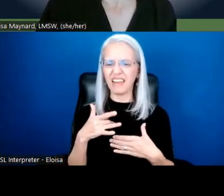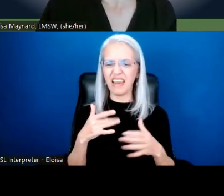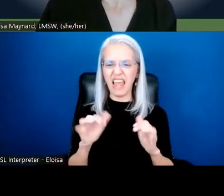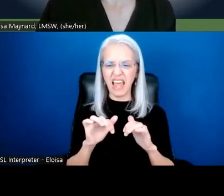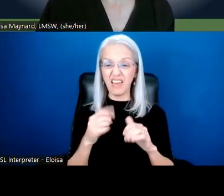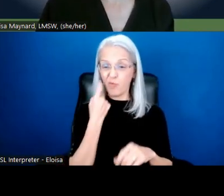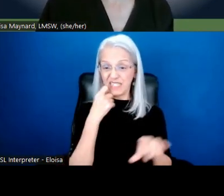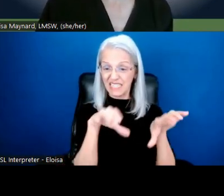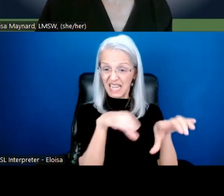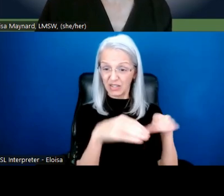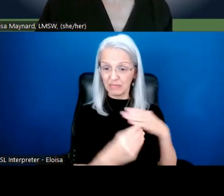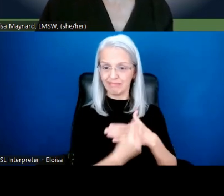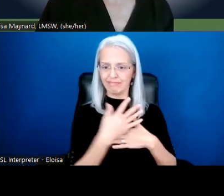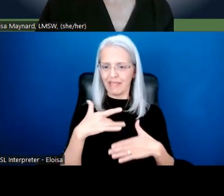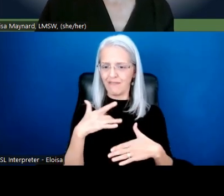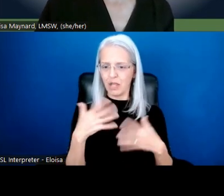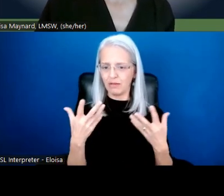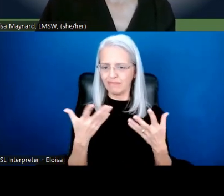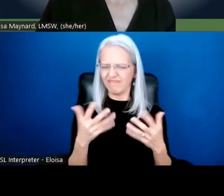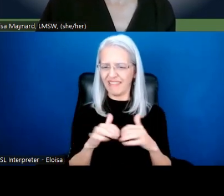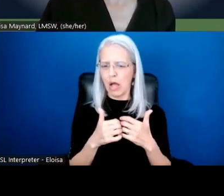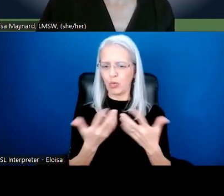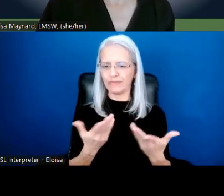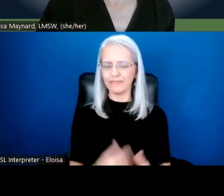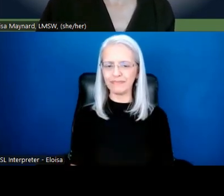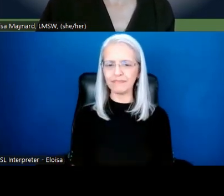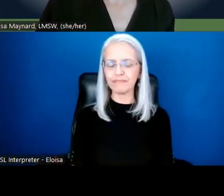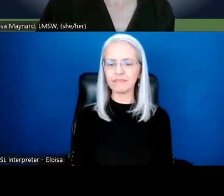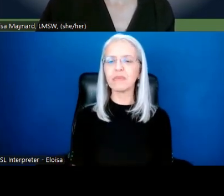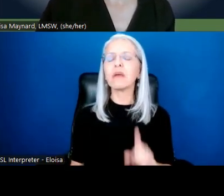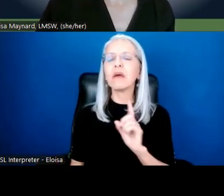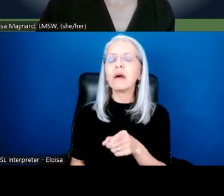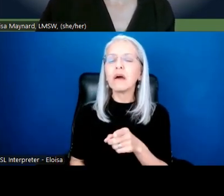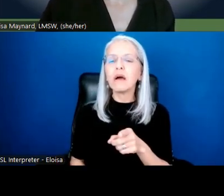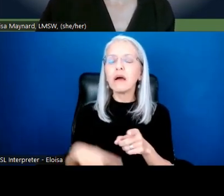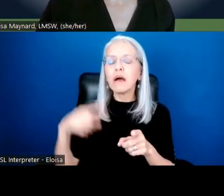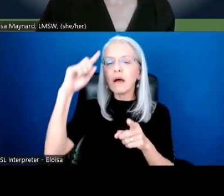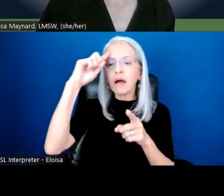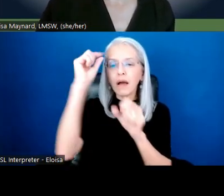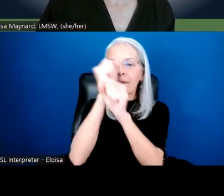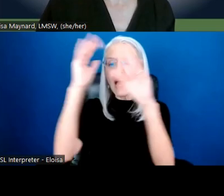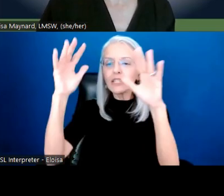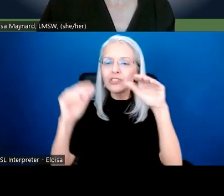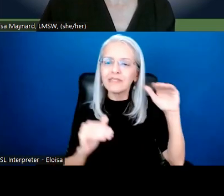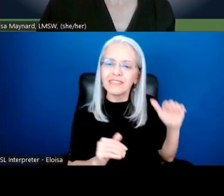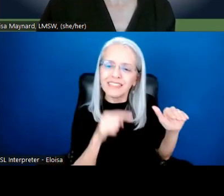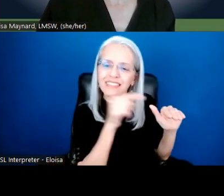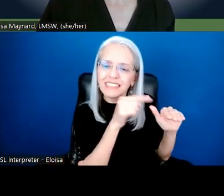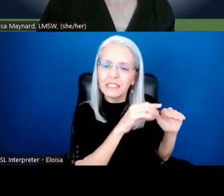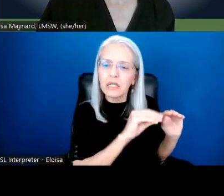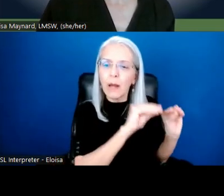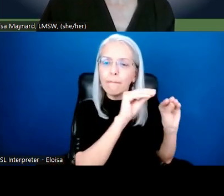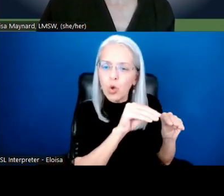exercise make you feel? And think of it in the context of kids who have moved